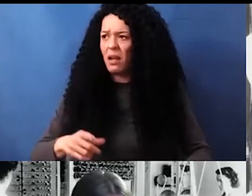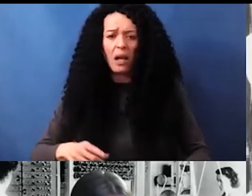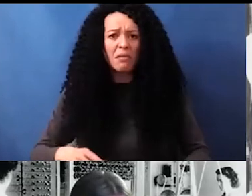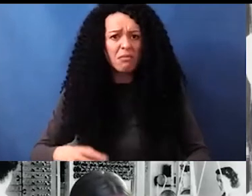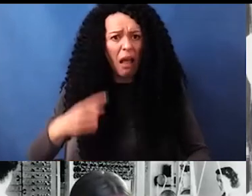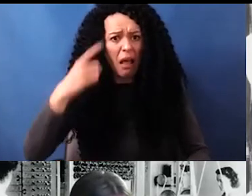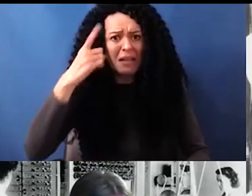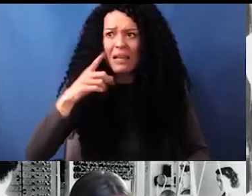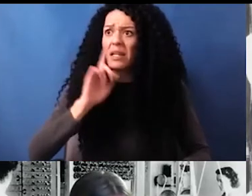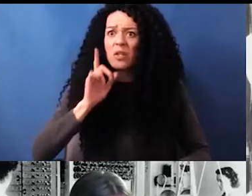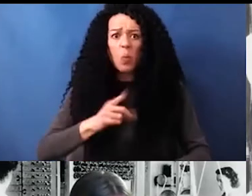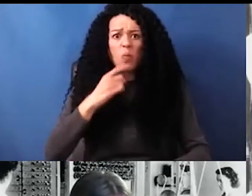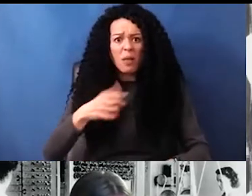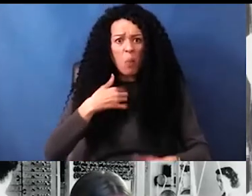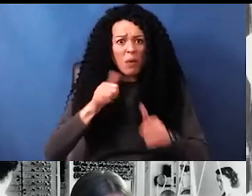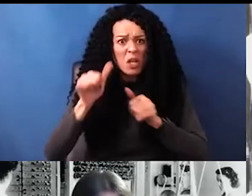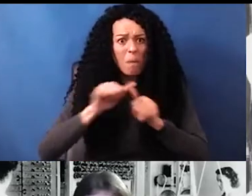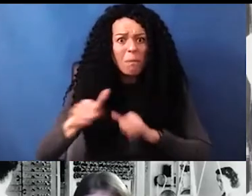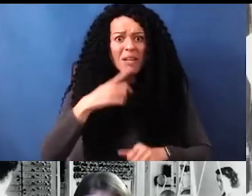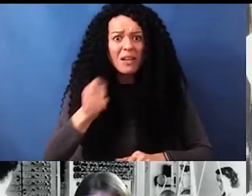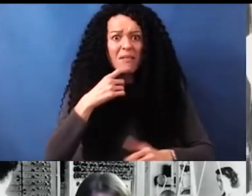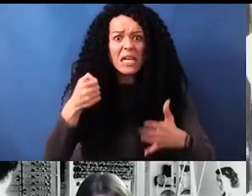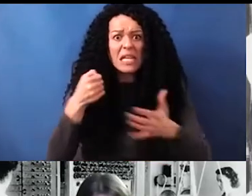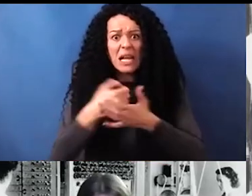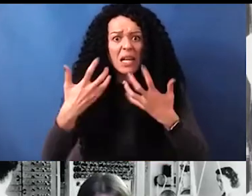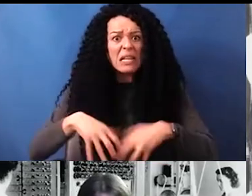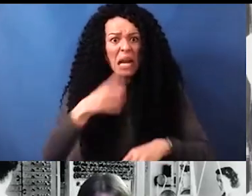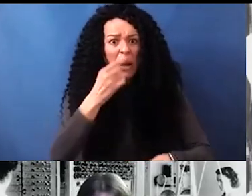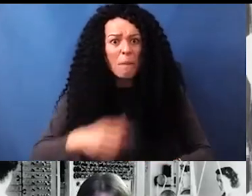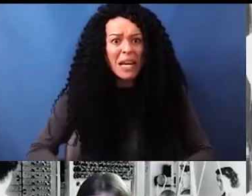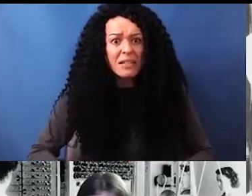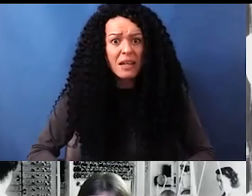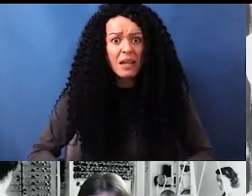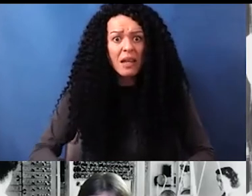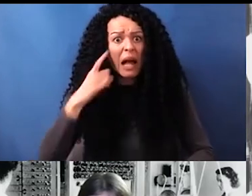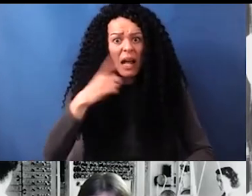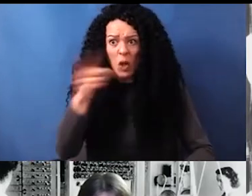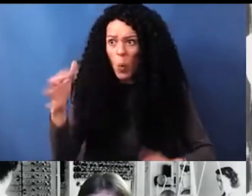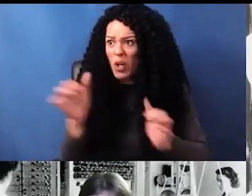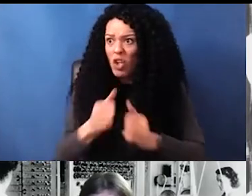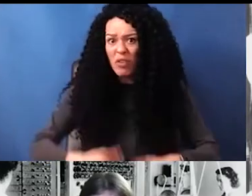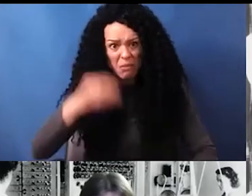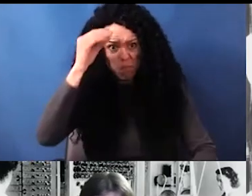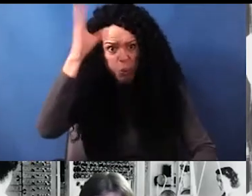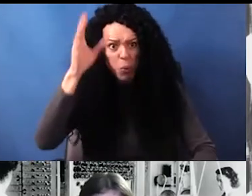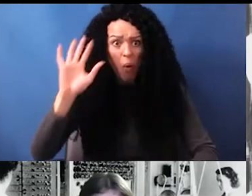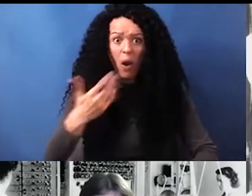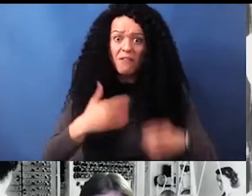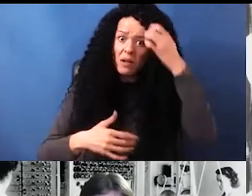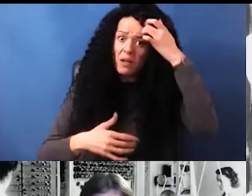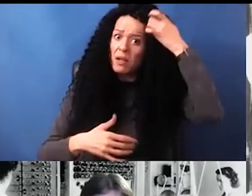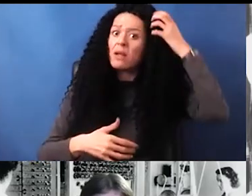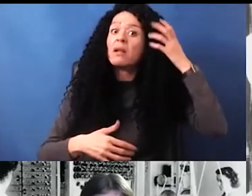I think these women were much better than having limited technical ability. I think you would agree, wouldn't you? This